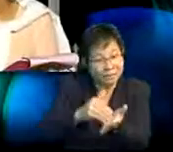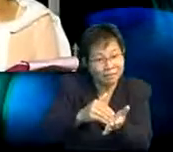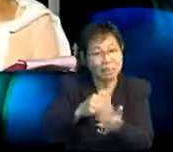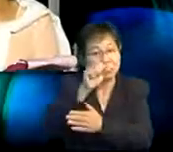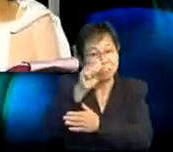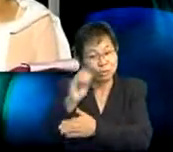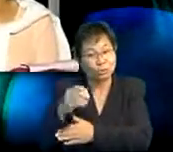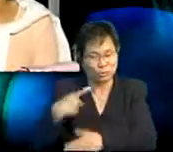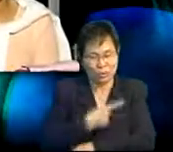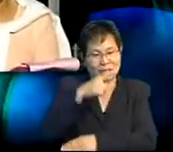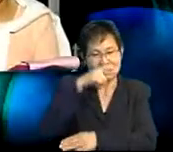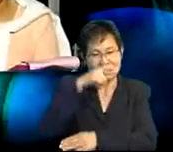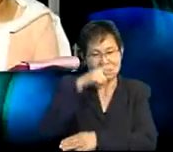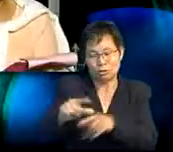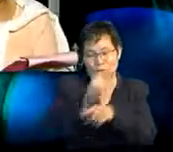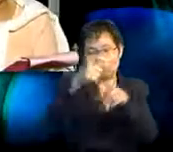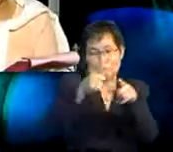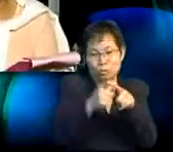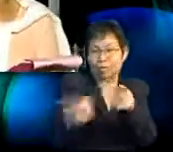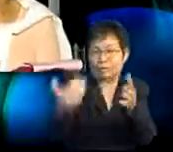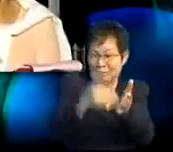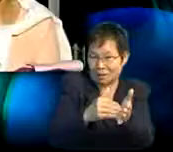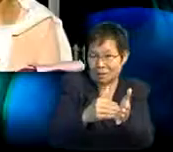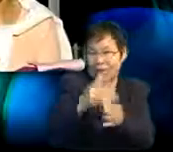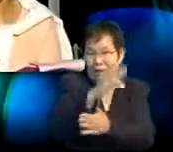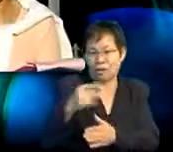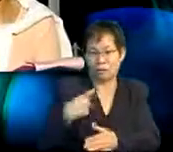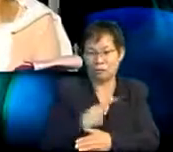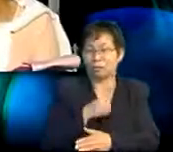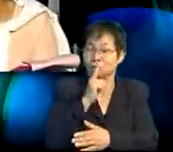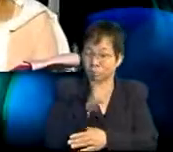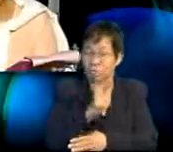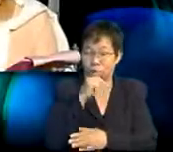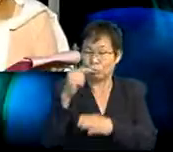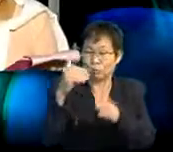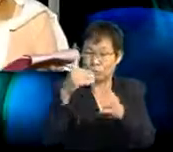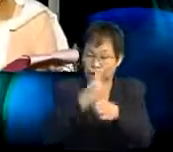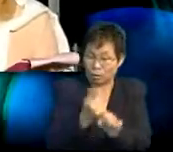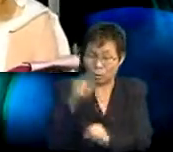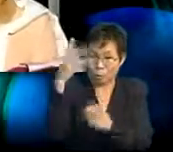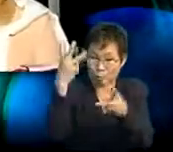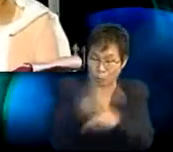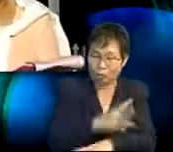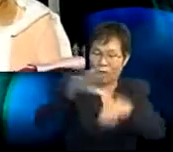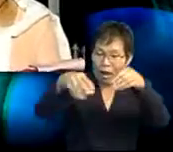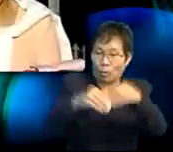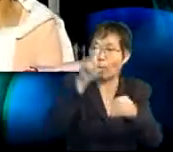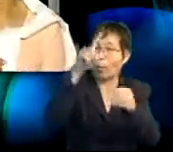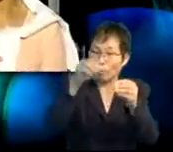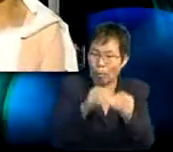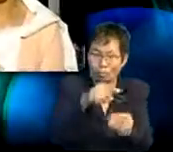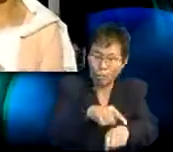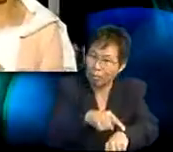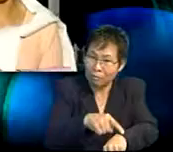So, we need not use the word again, and we certainly don't need to make it worse by adding one more